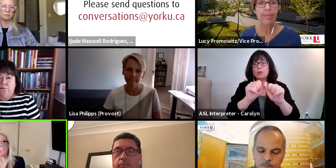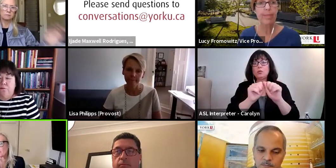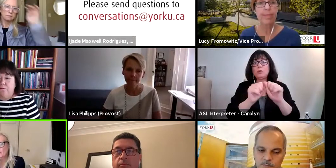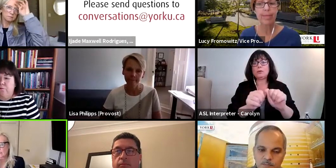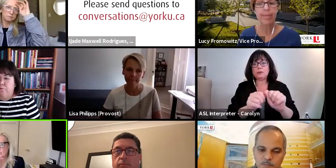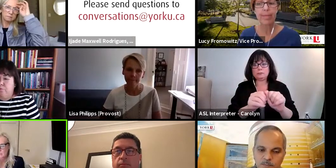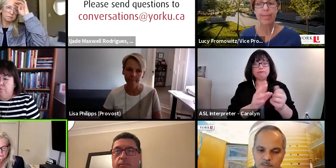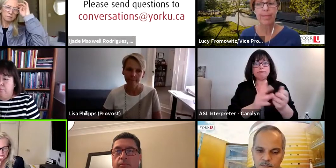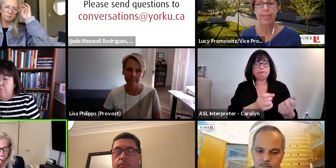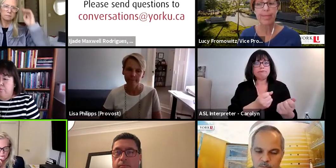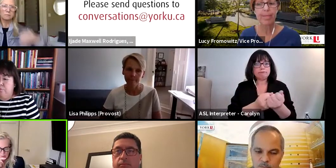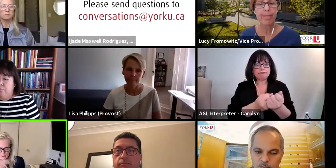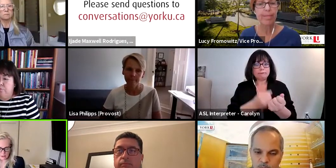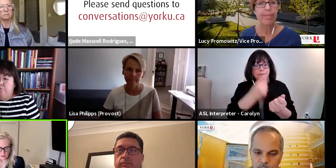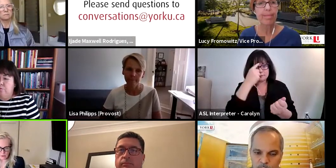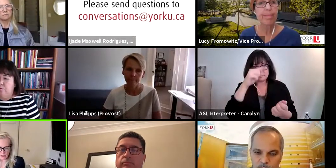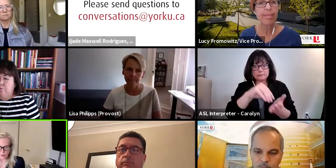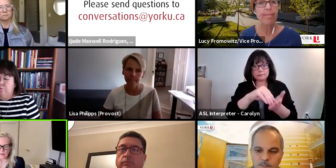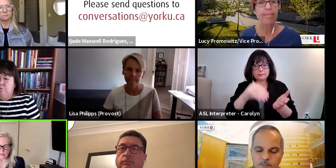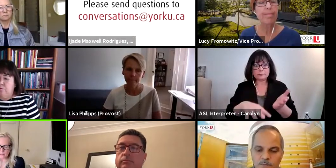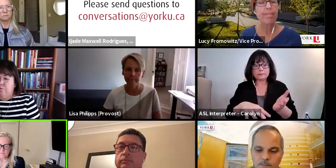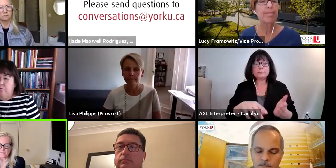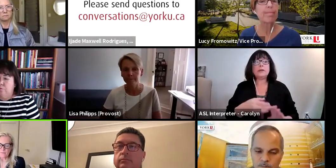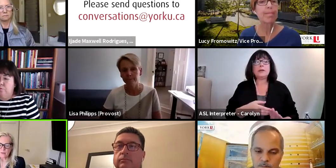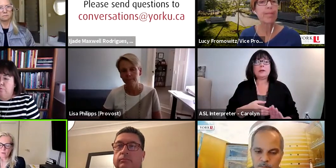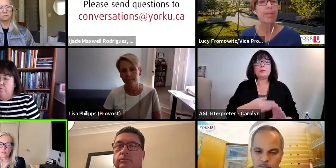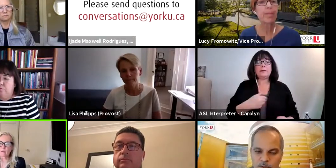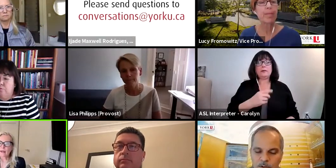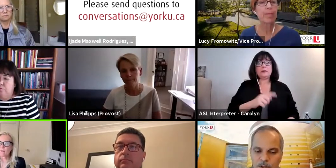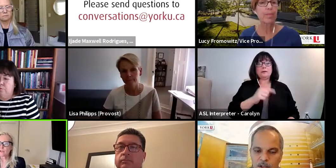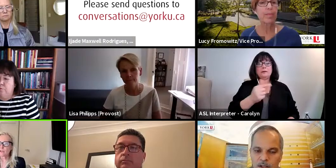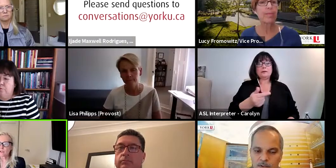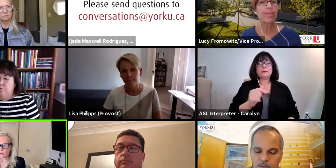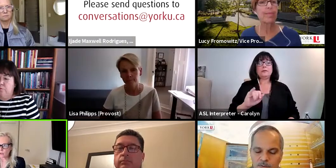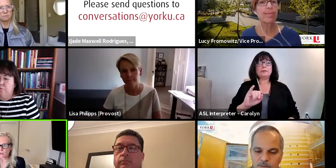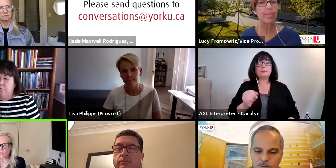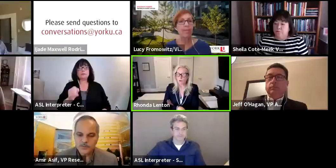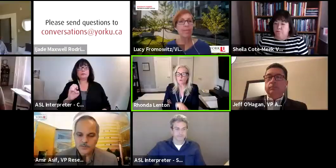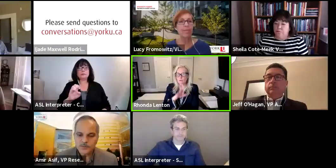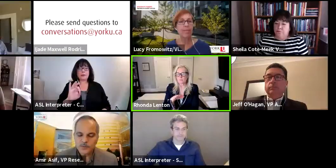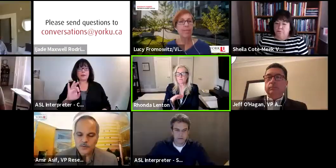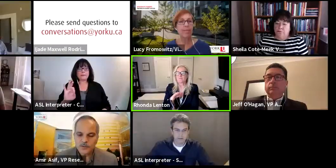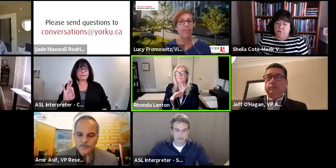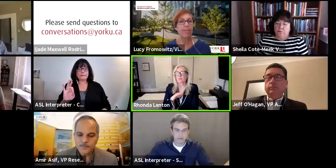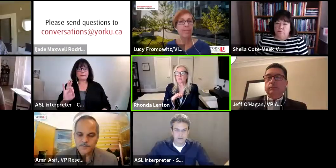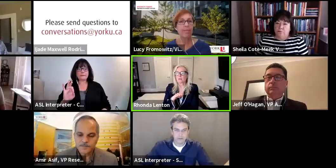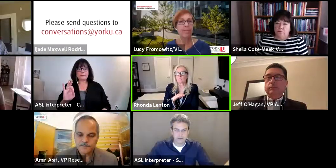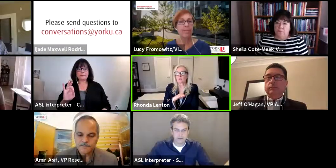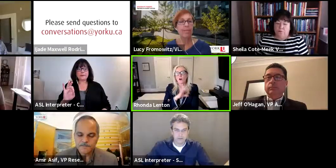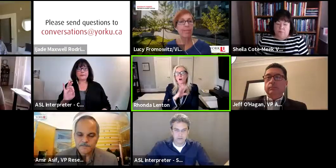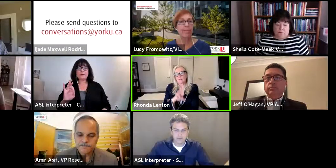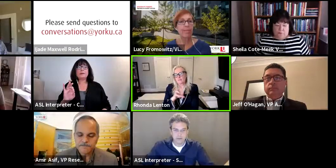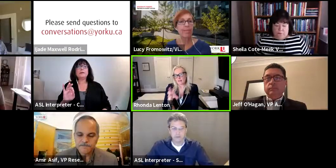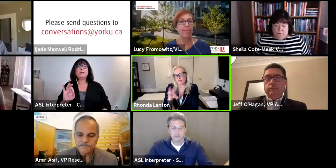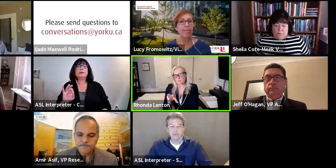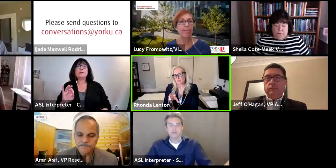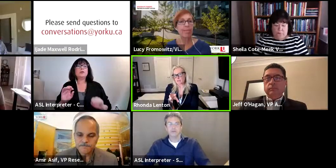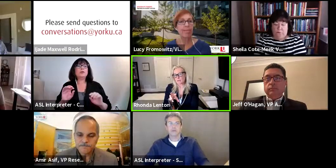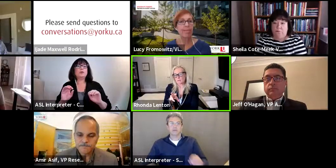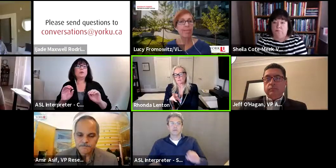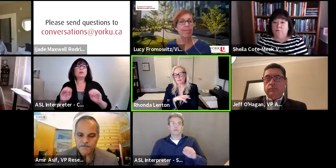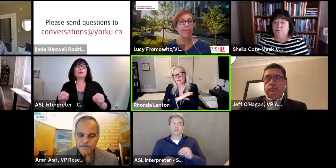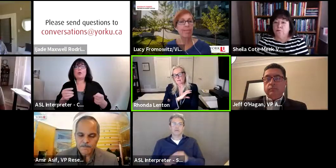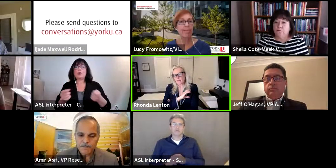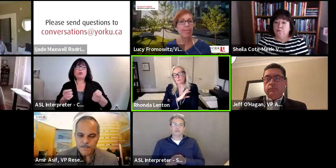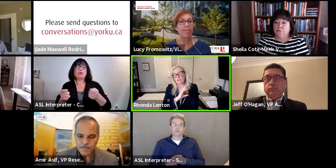And just before I go to Jeff, though, I want to let you know that we don't have control over the cost of